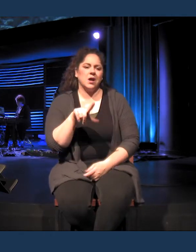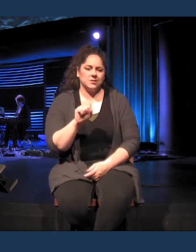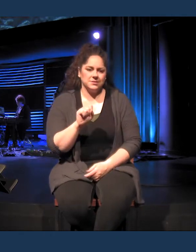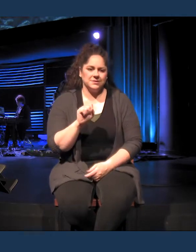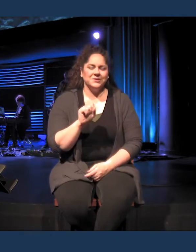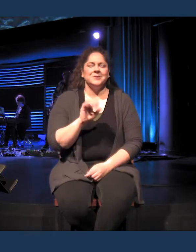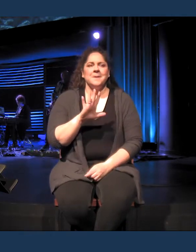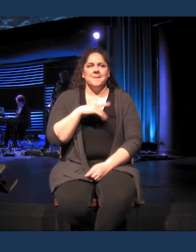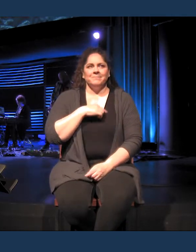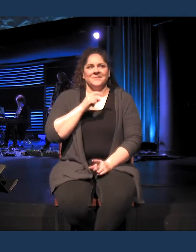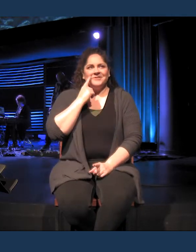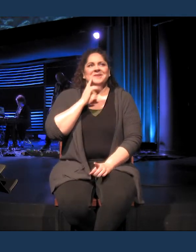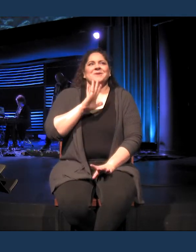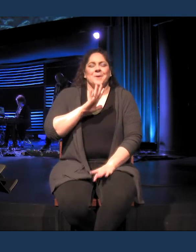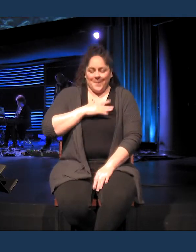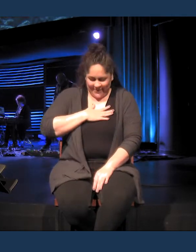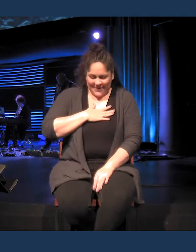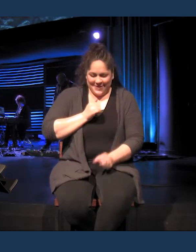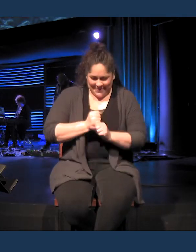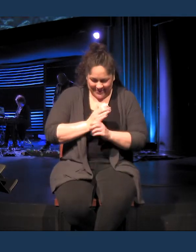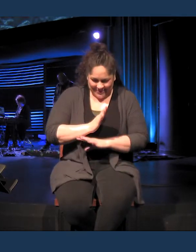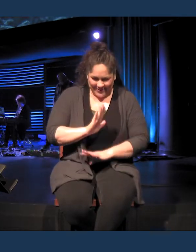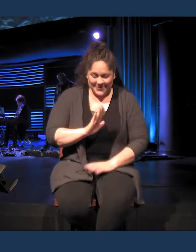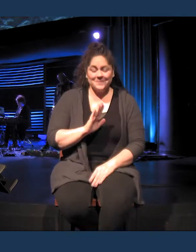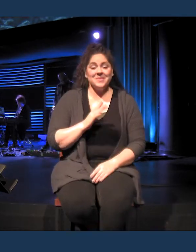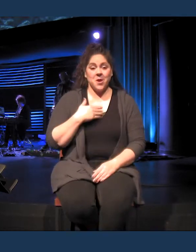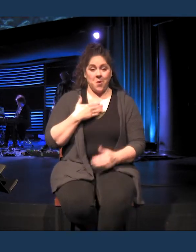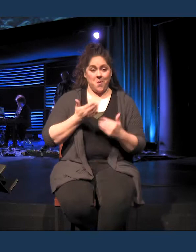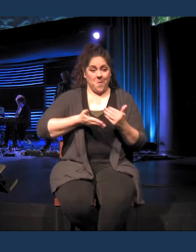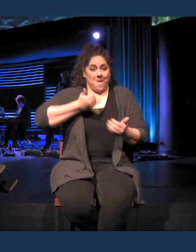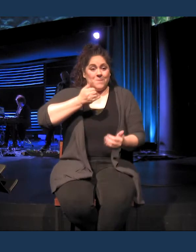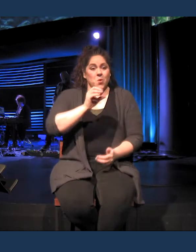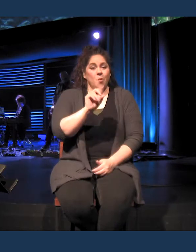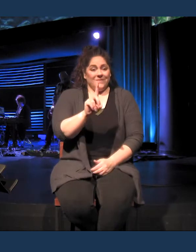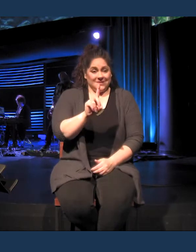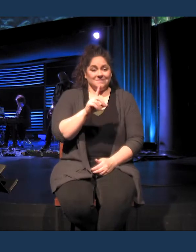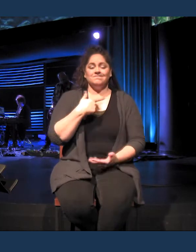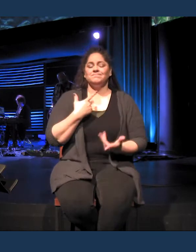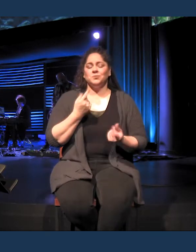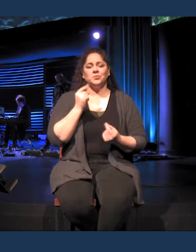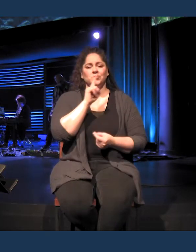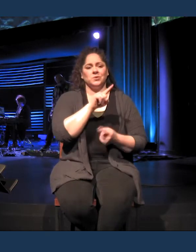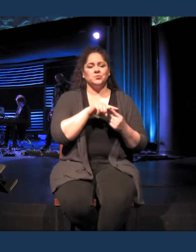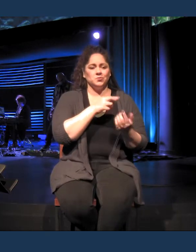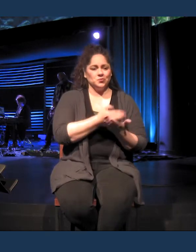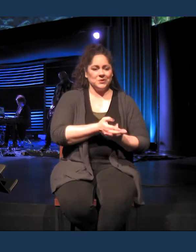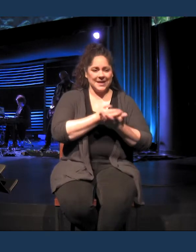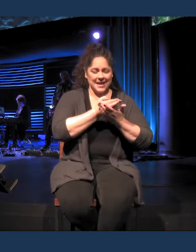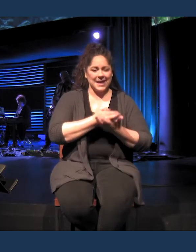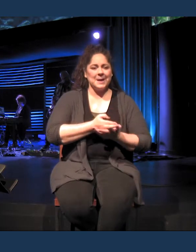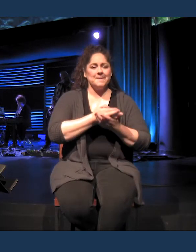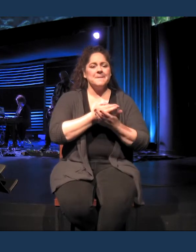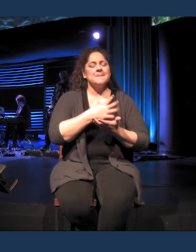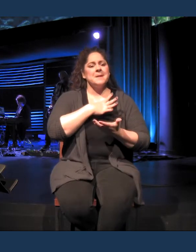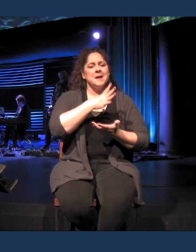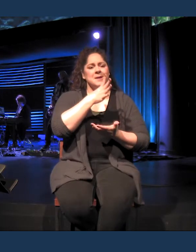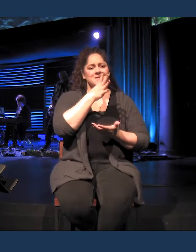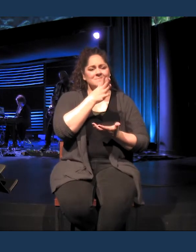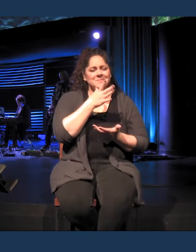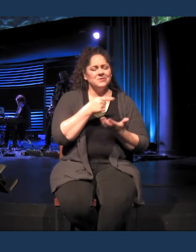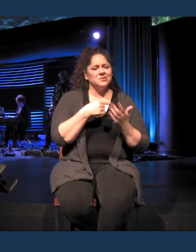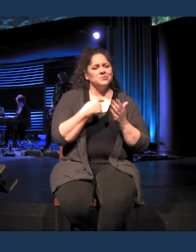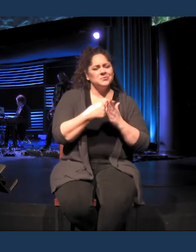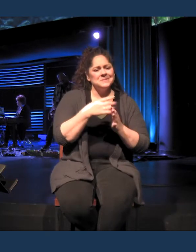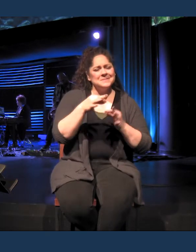I'll get through this. "After nearly overdosing, I went into rehab. My mother shared the gospel with me, and I